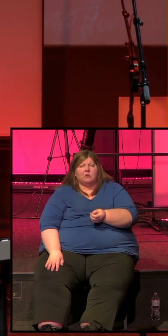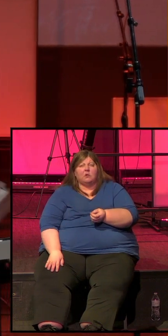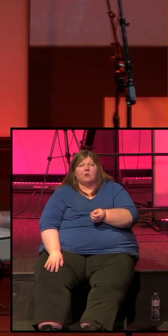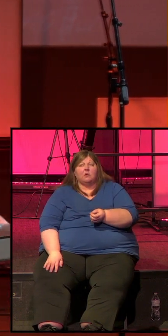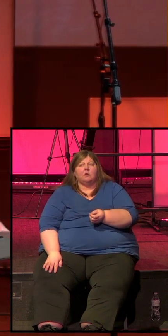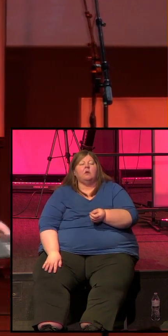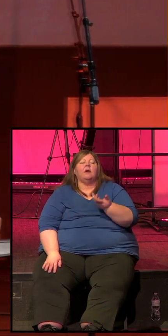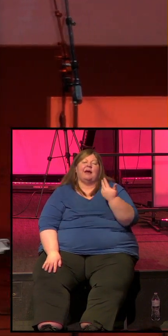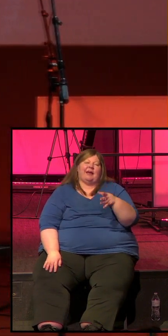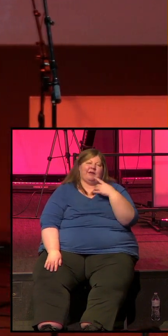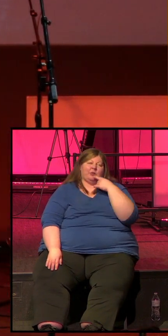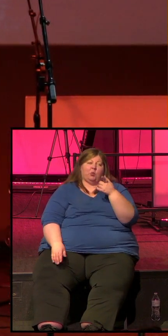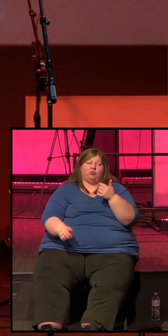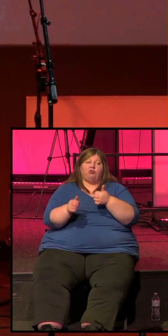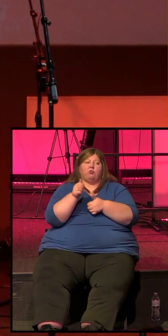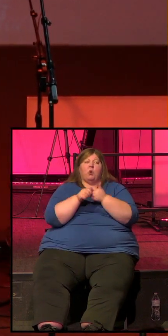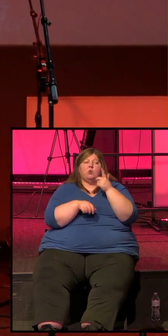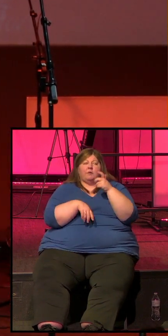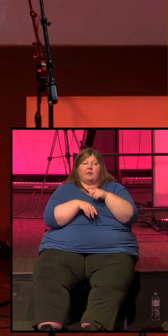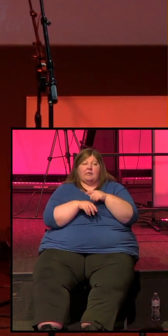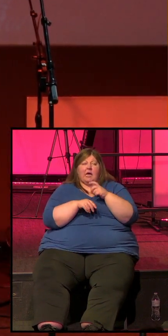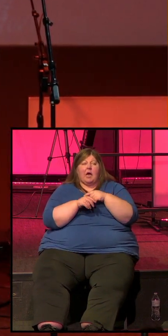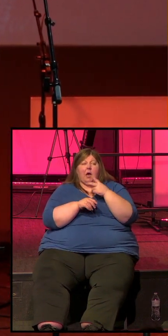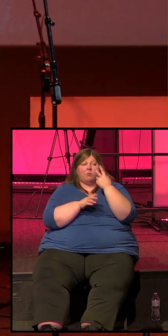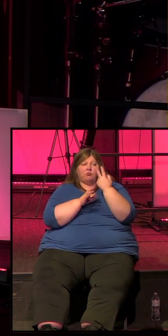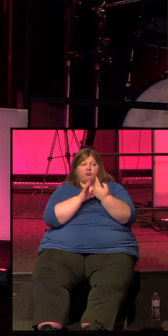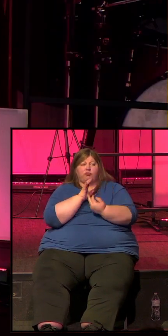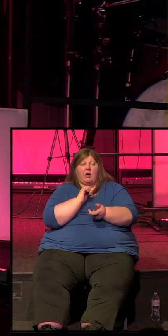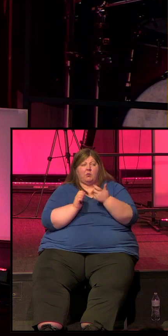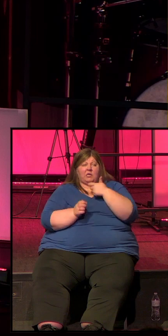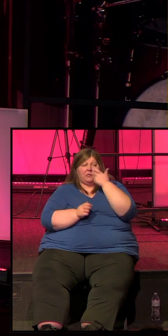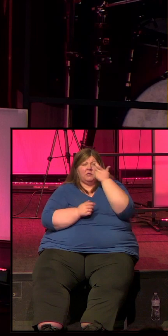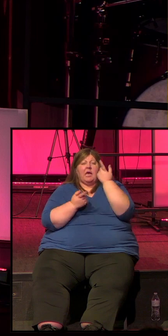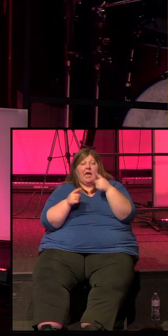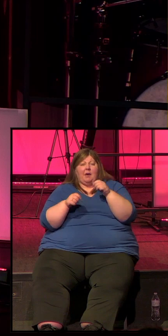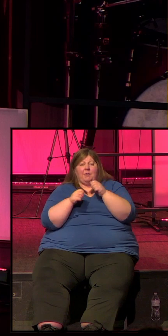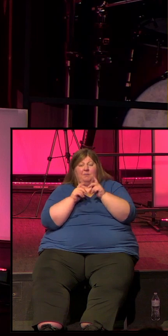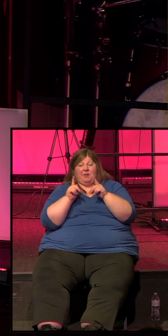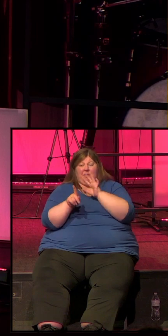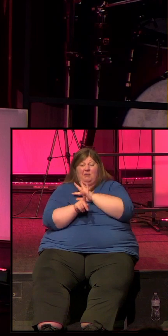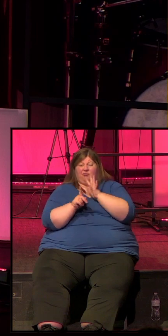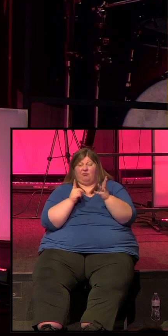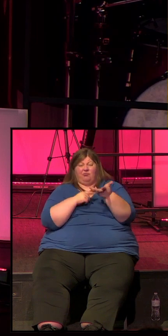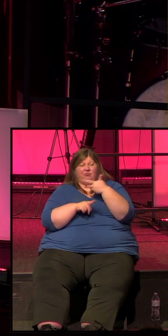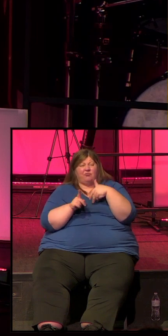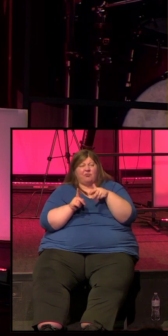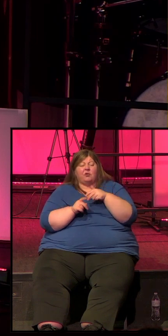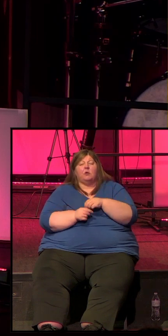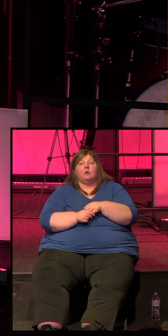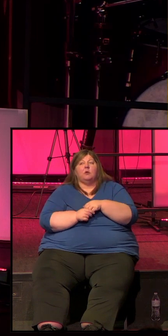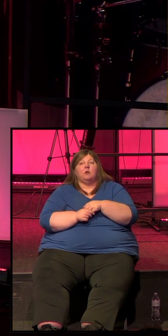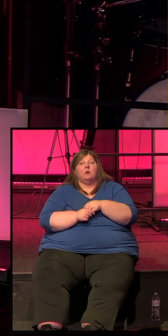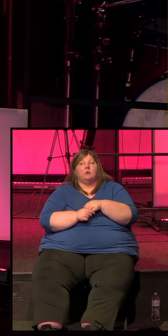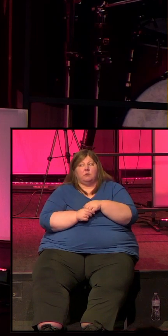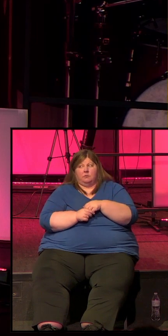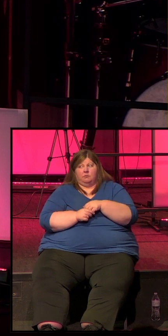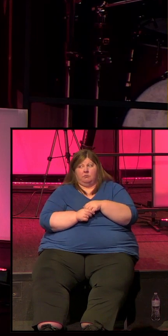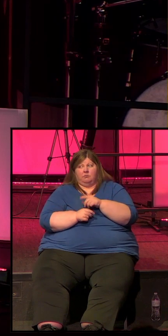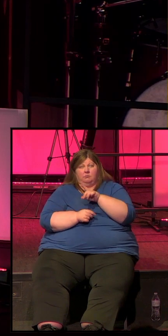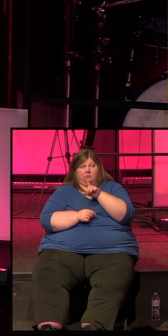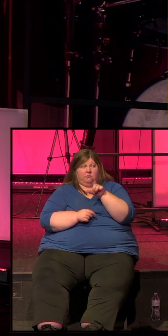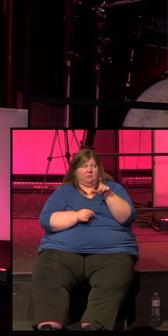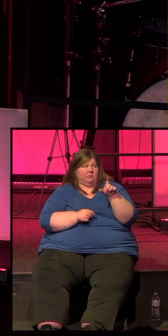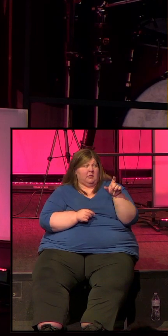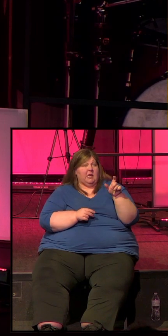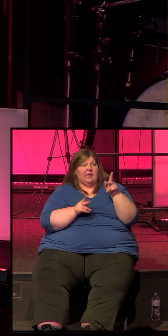already told you most drownings occur in large groups of people. I need to ask you this question. Is there somebody that's